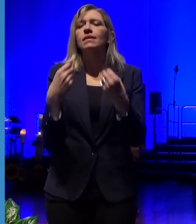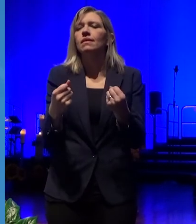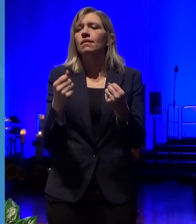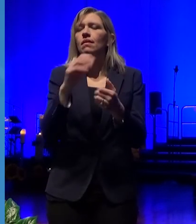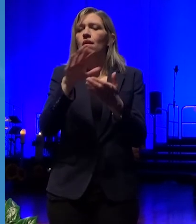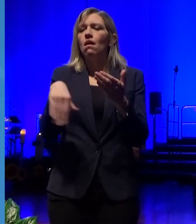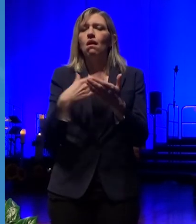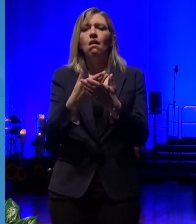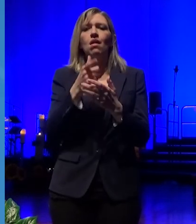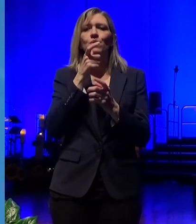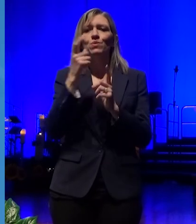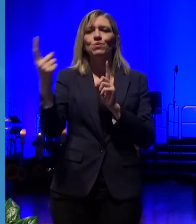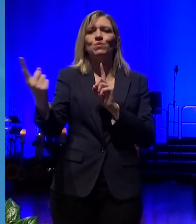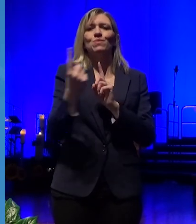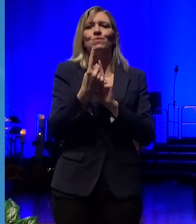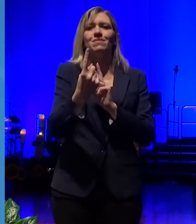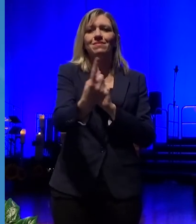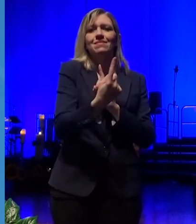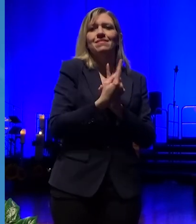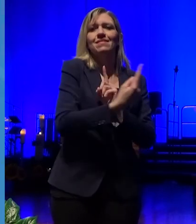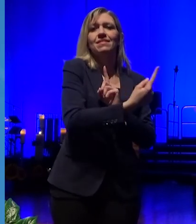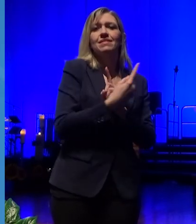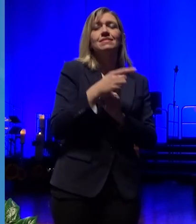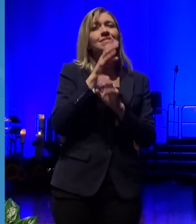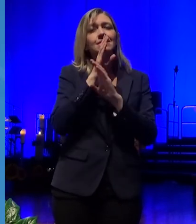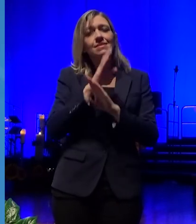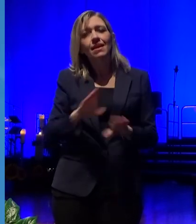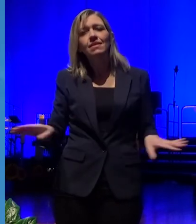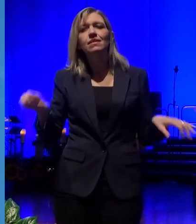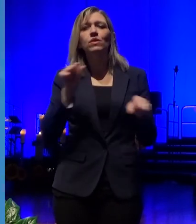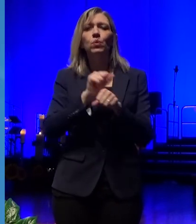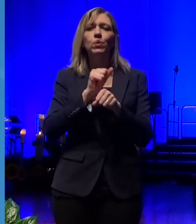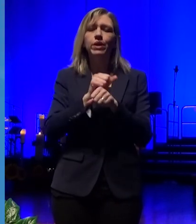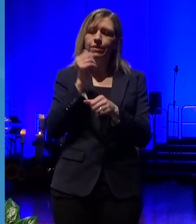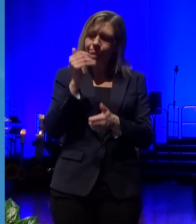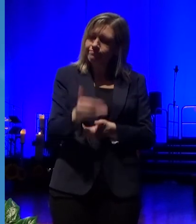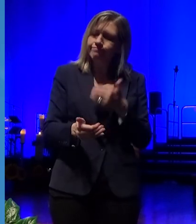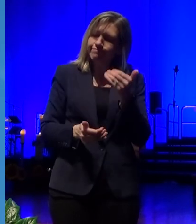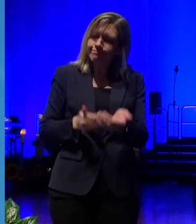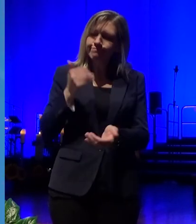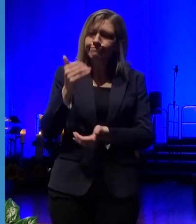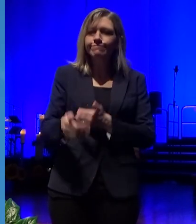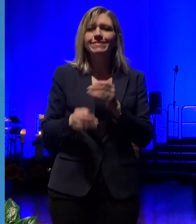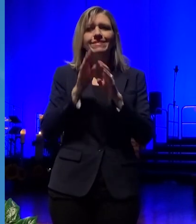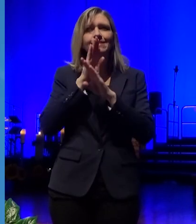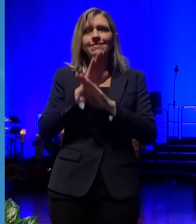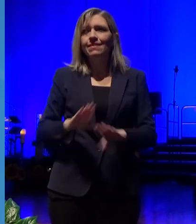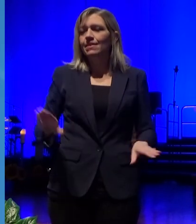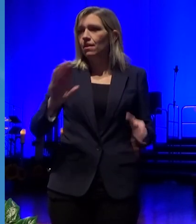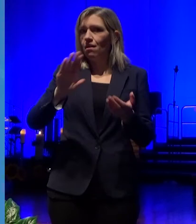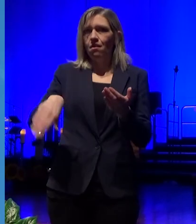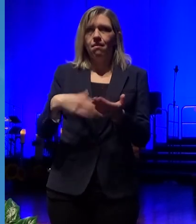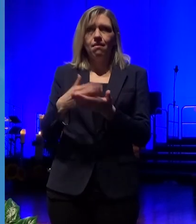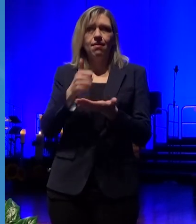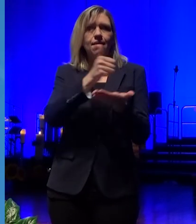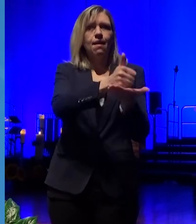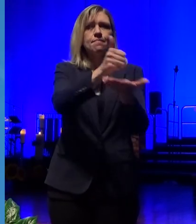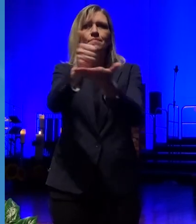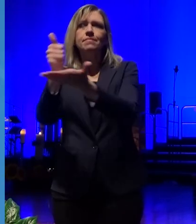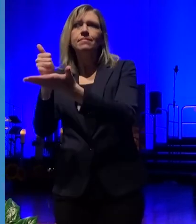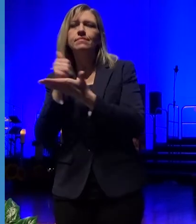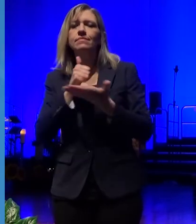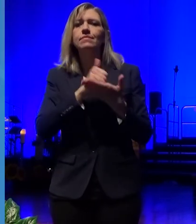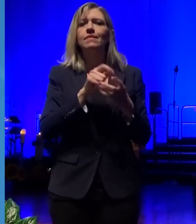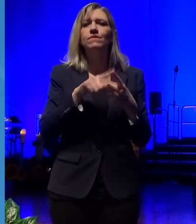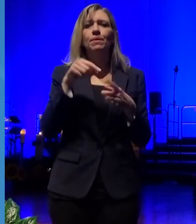who come near it. Silently, the work goes on, and silently, all are being helped by this